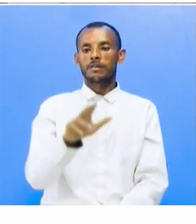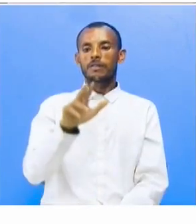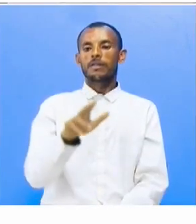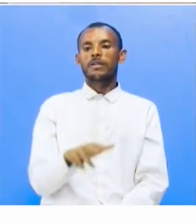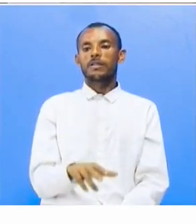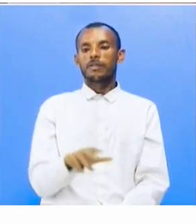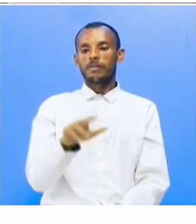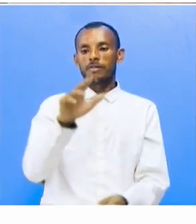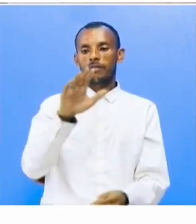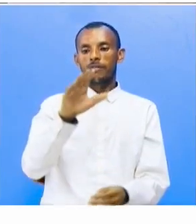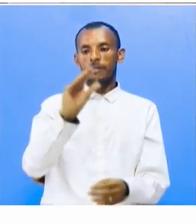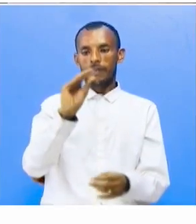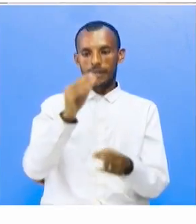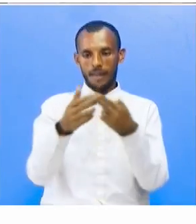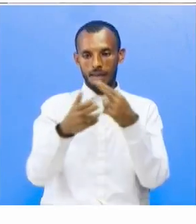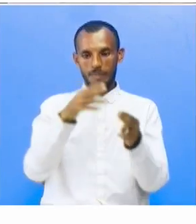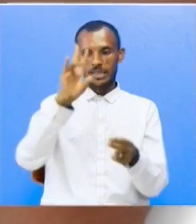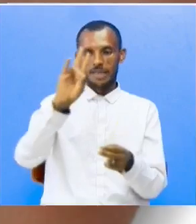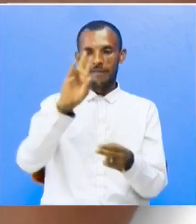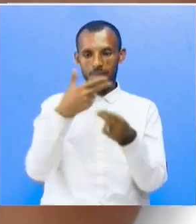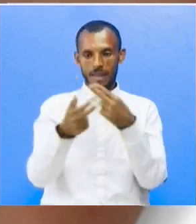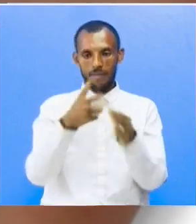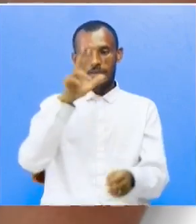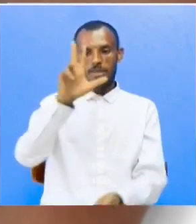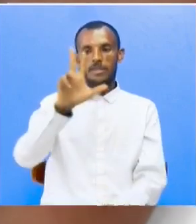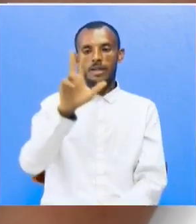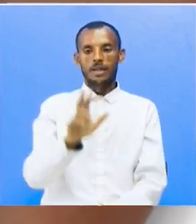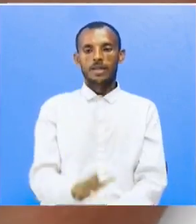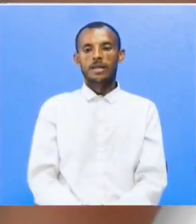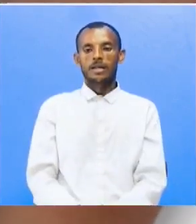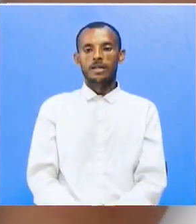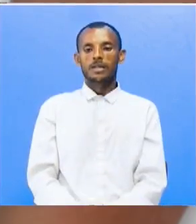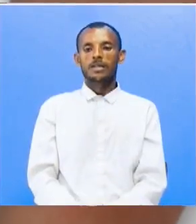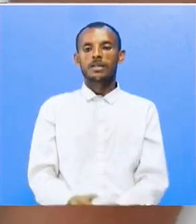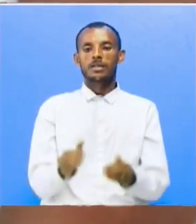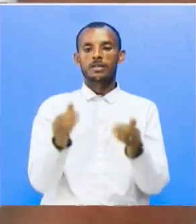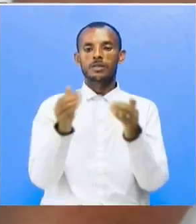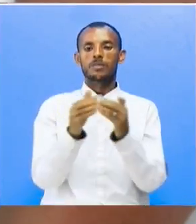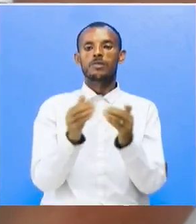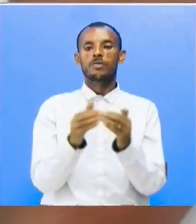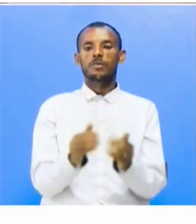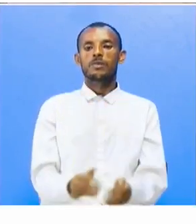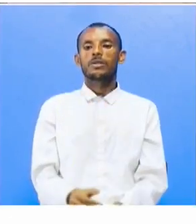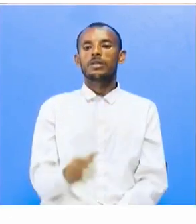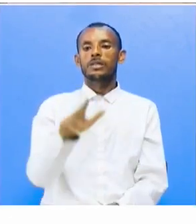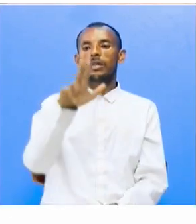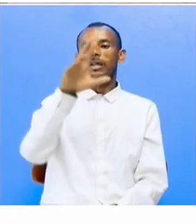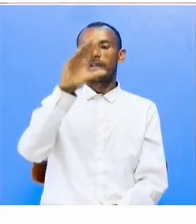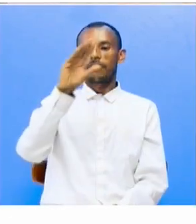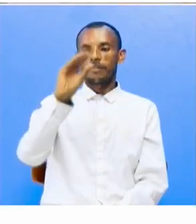350 times 3. Let's multiply these two.